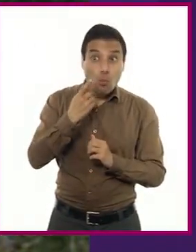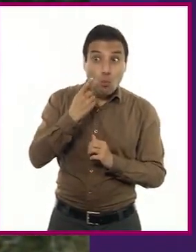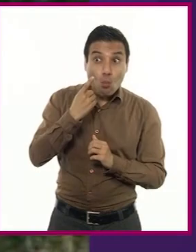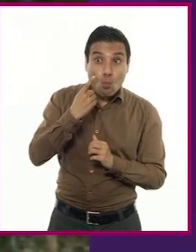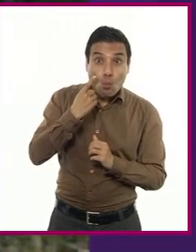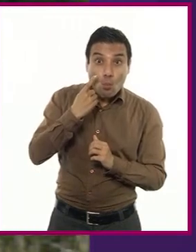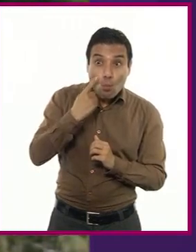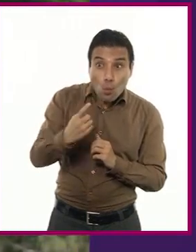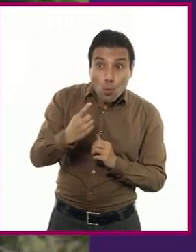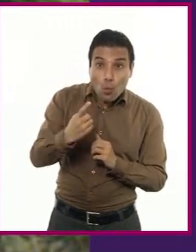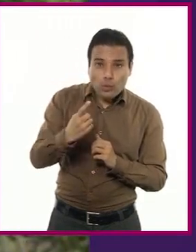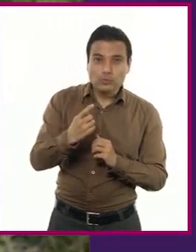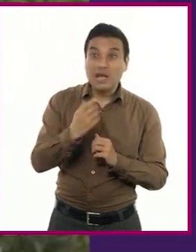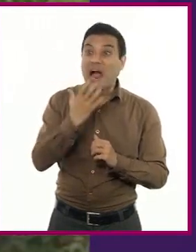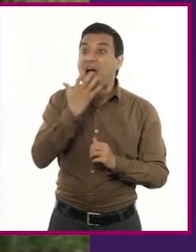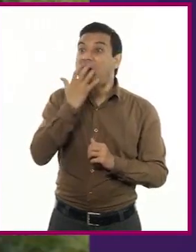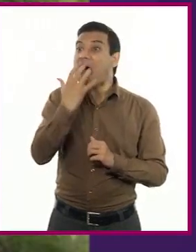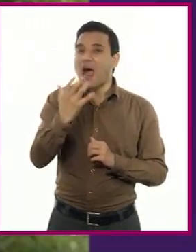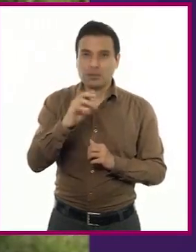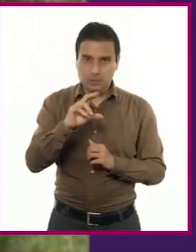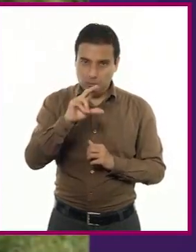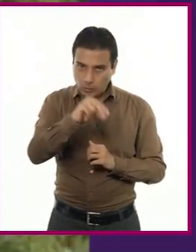Yeah.